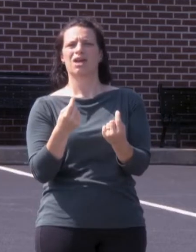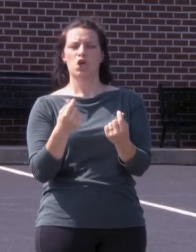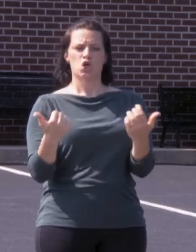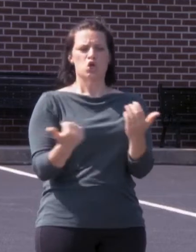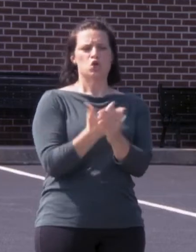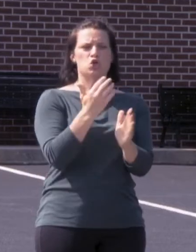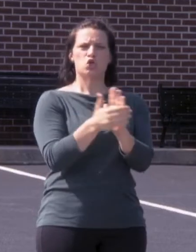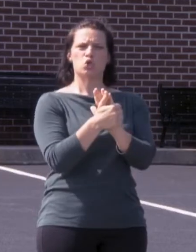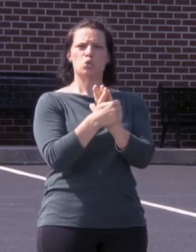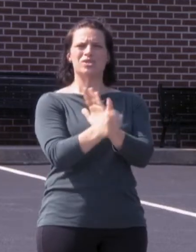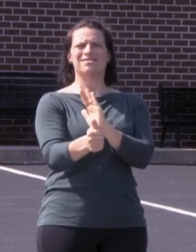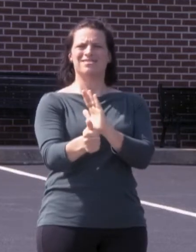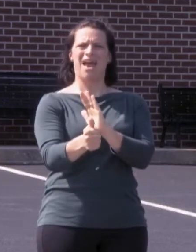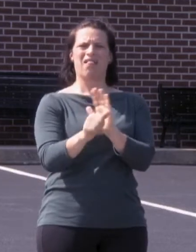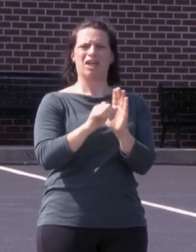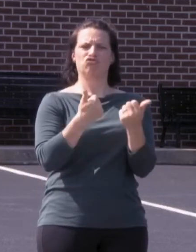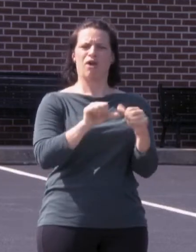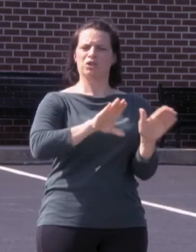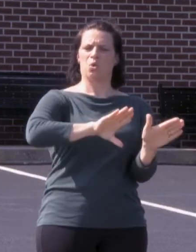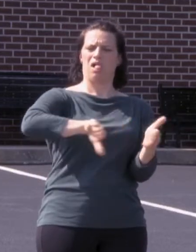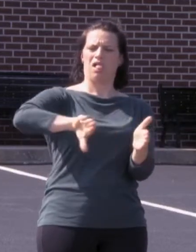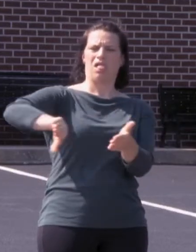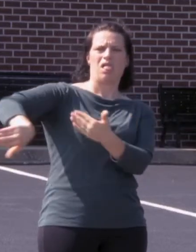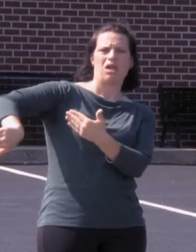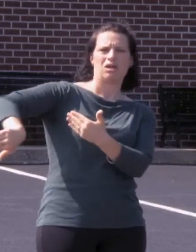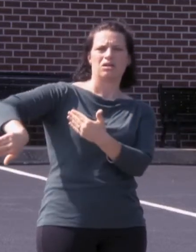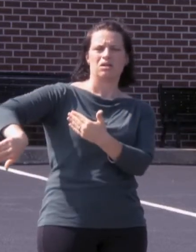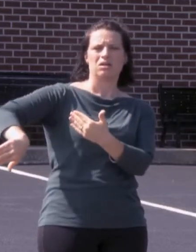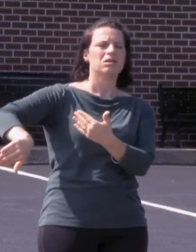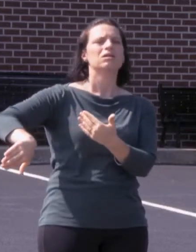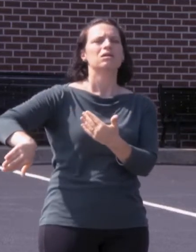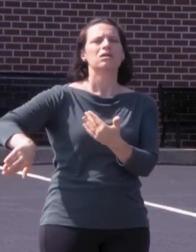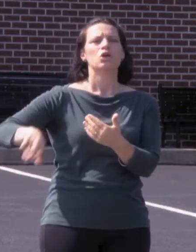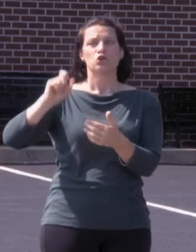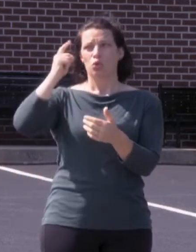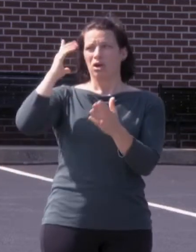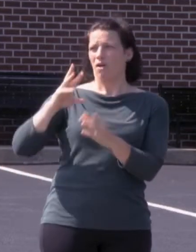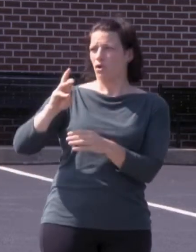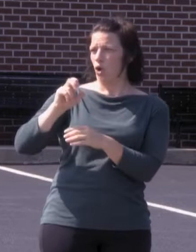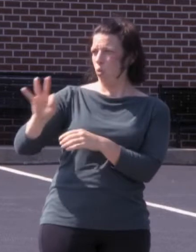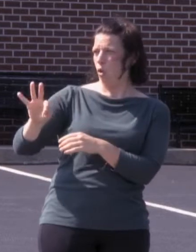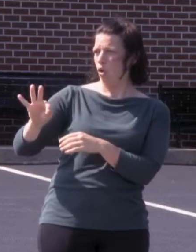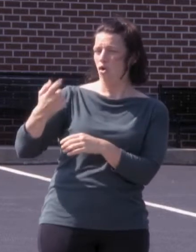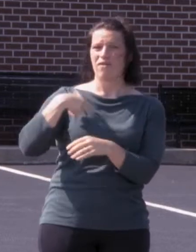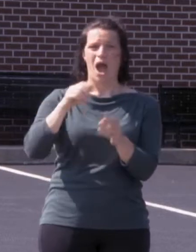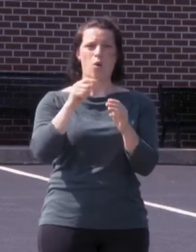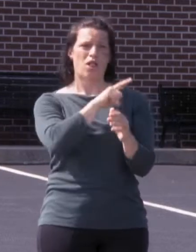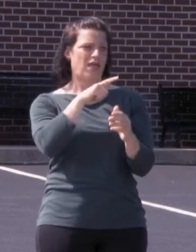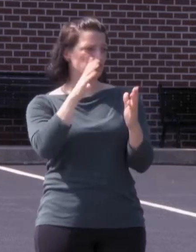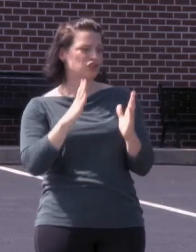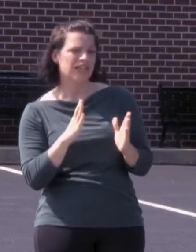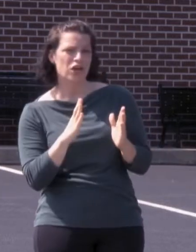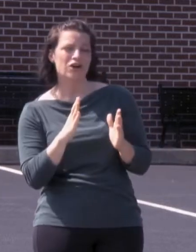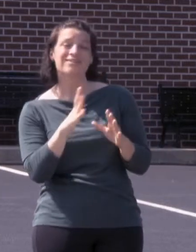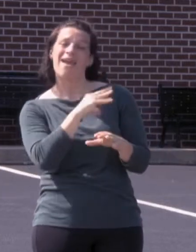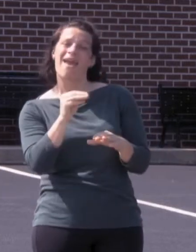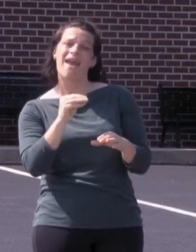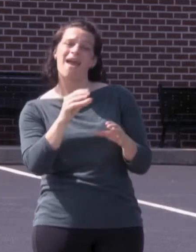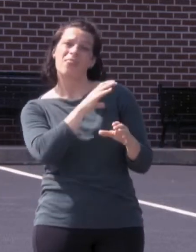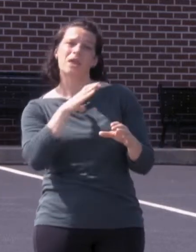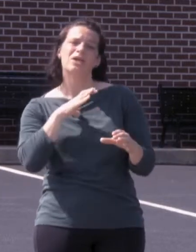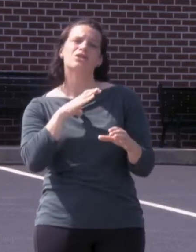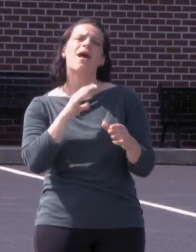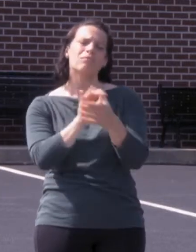from the noble life of service that is policing. So to Governor Wolf, our legislators, and the commission,